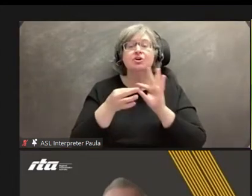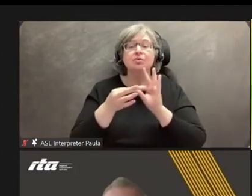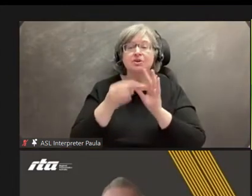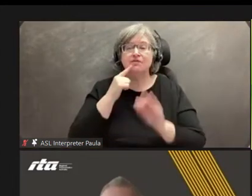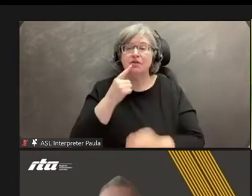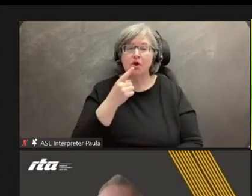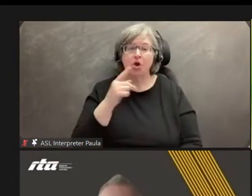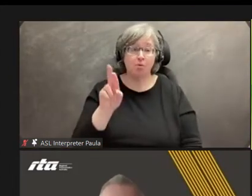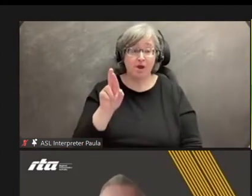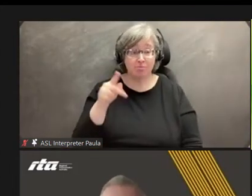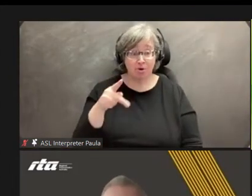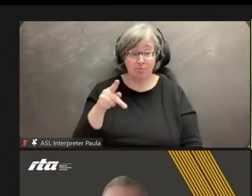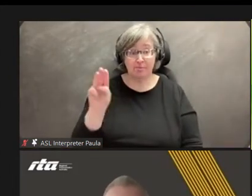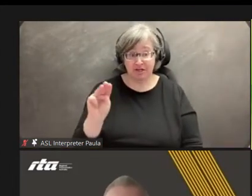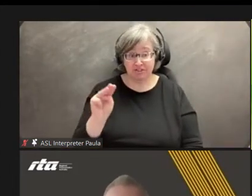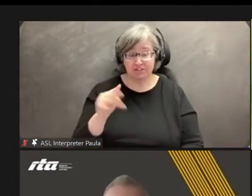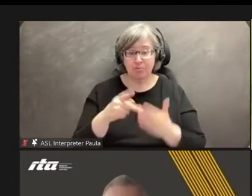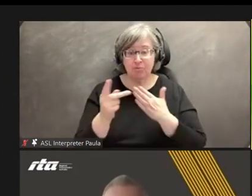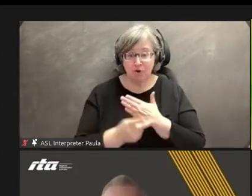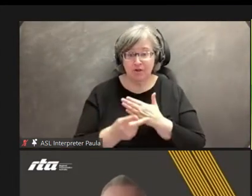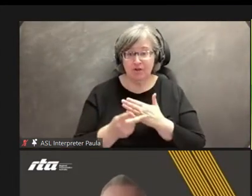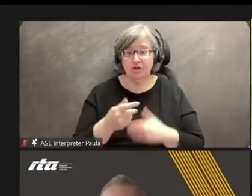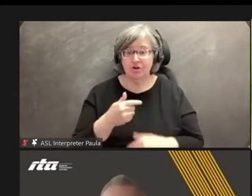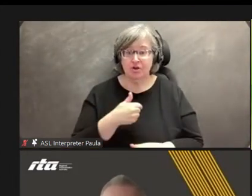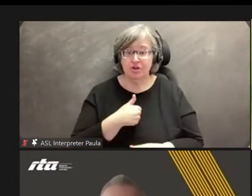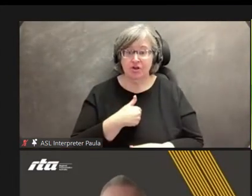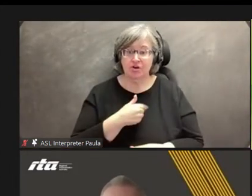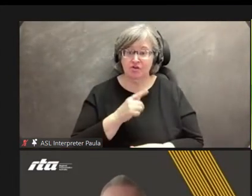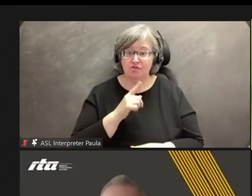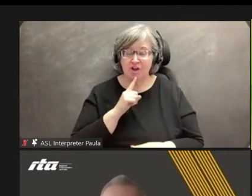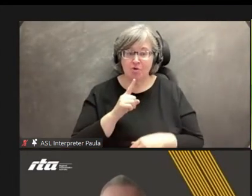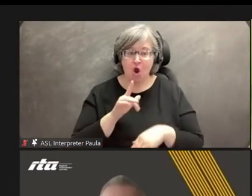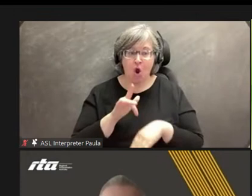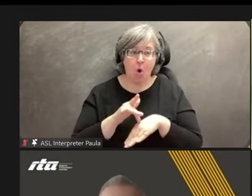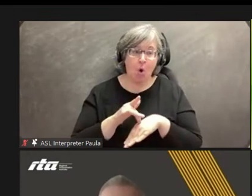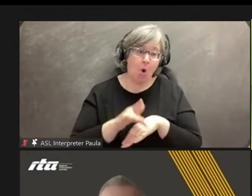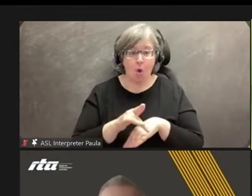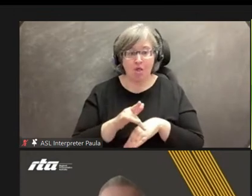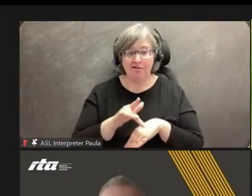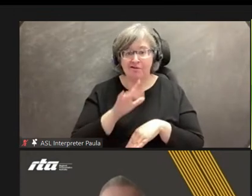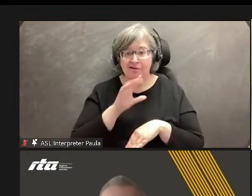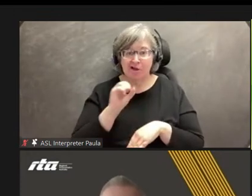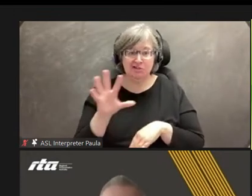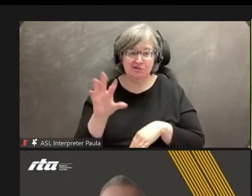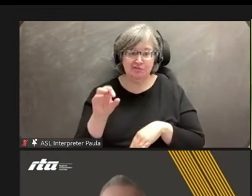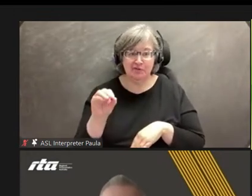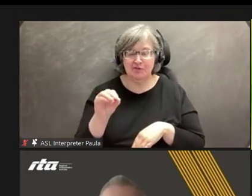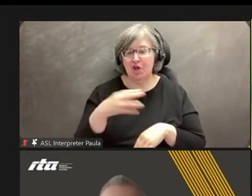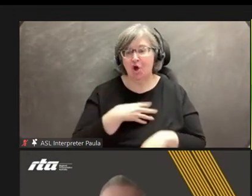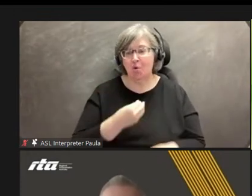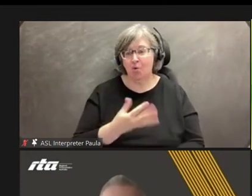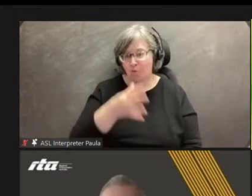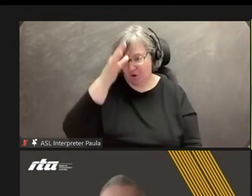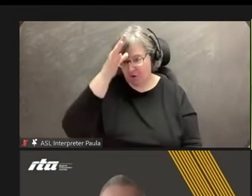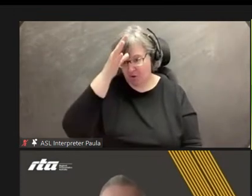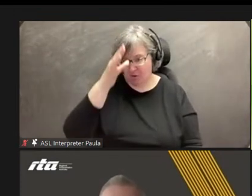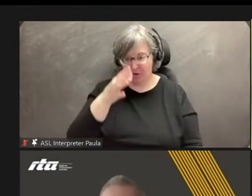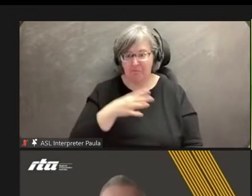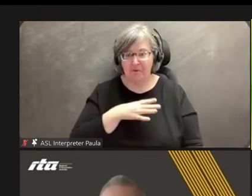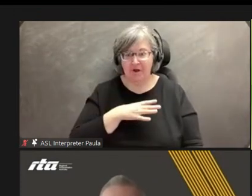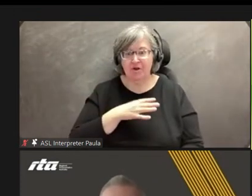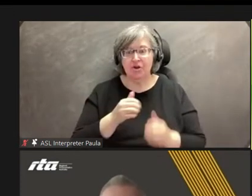Program. I am a very early 50s white male with a